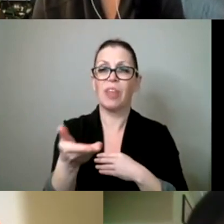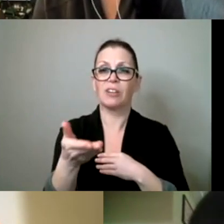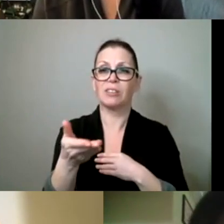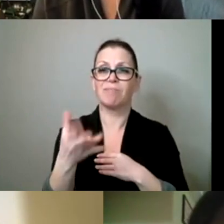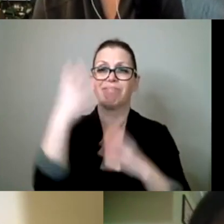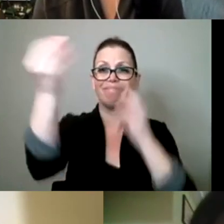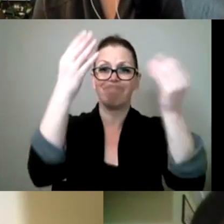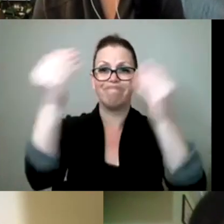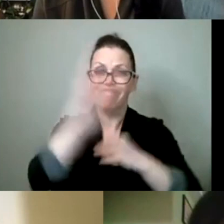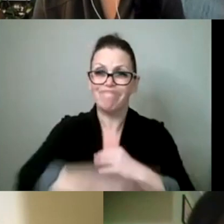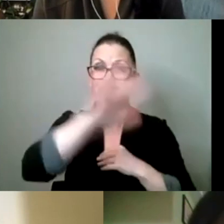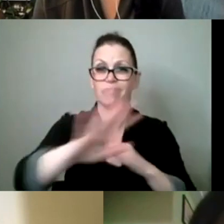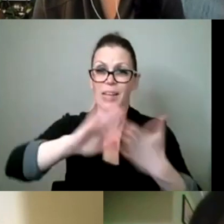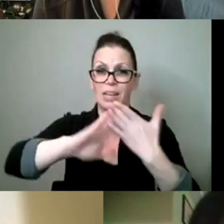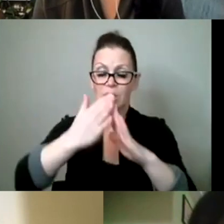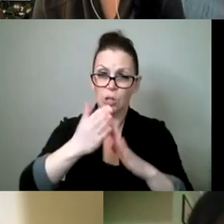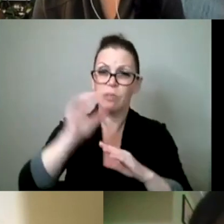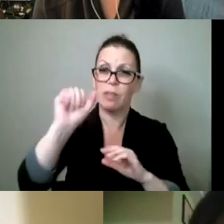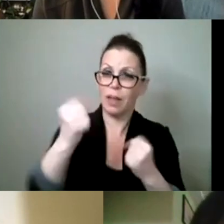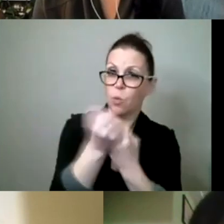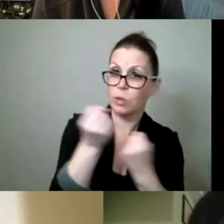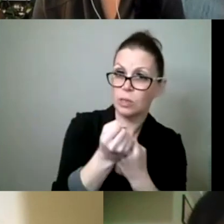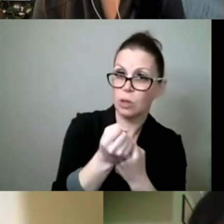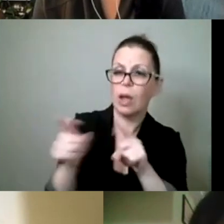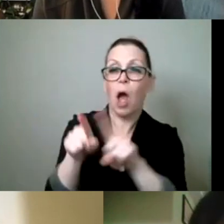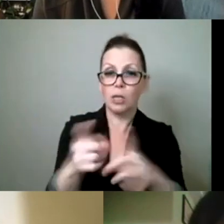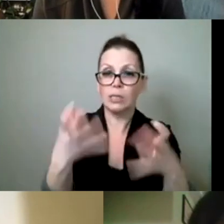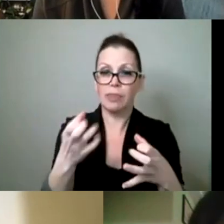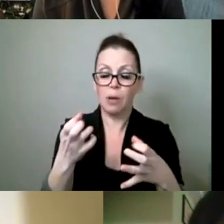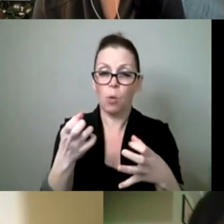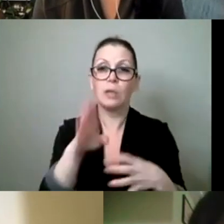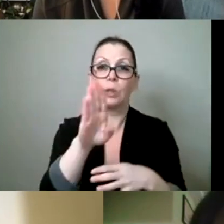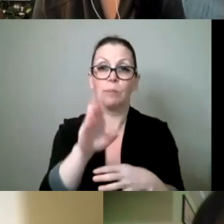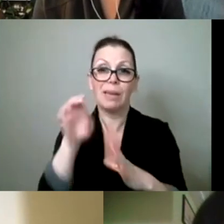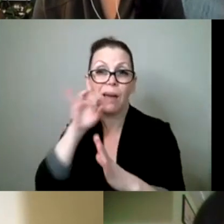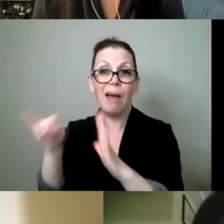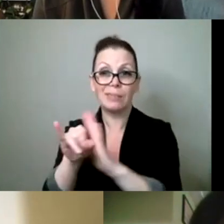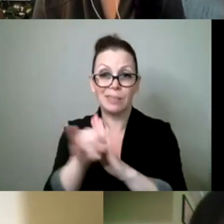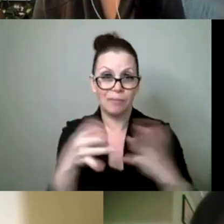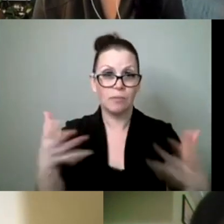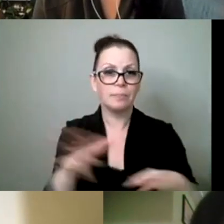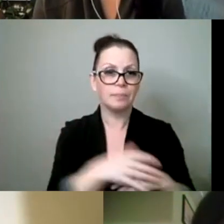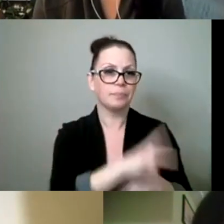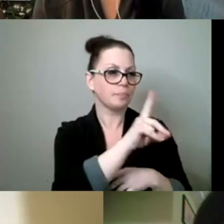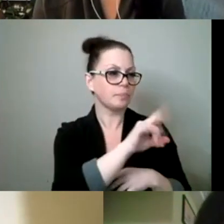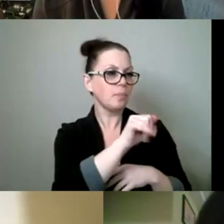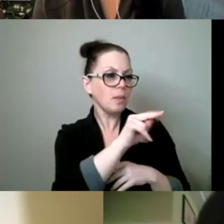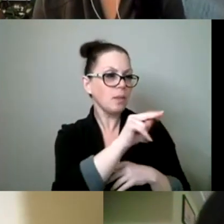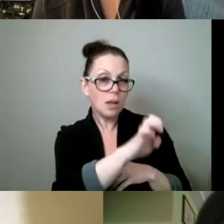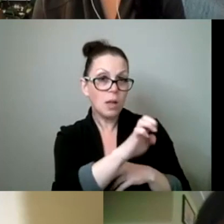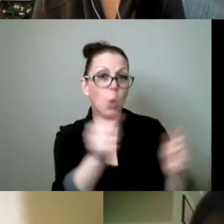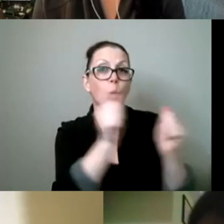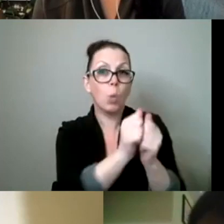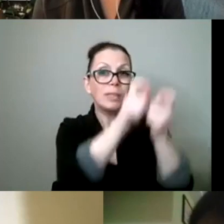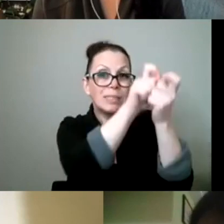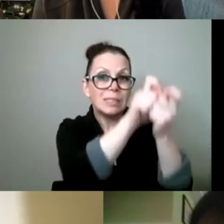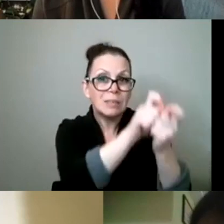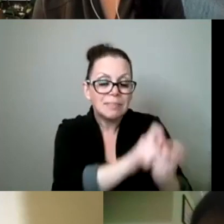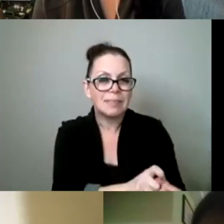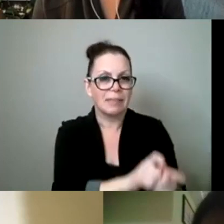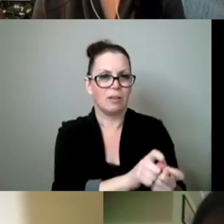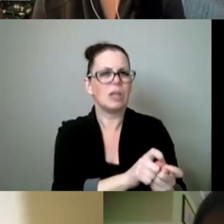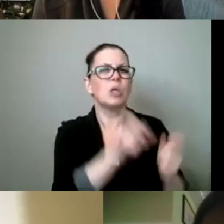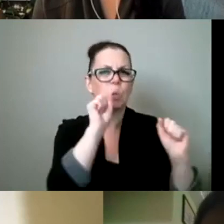that is there to support, and they also want to be identified. And with specificity, right? Like, yes. Go into